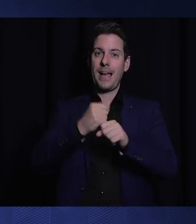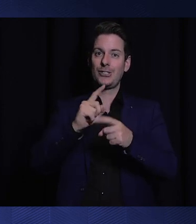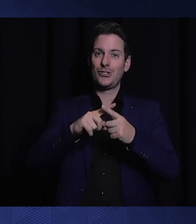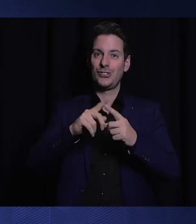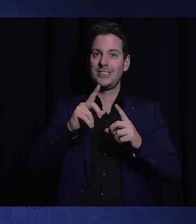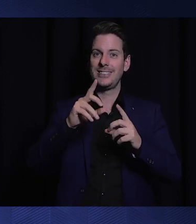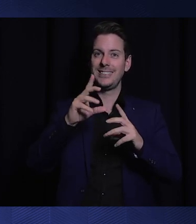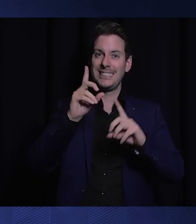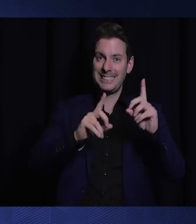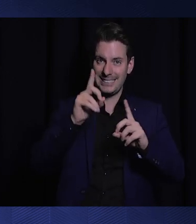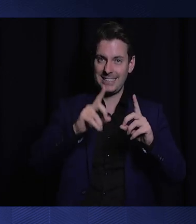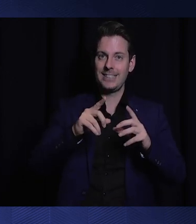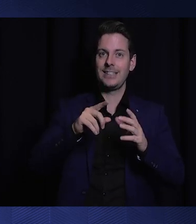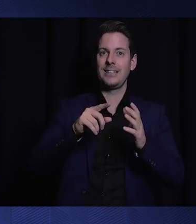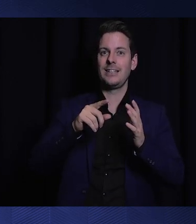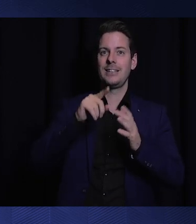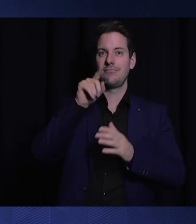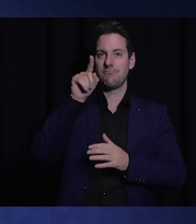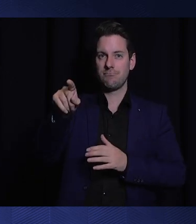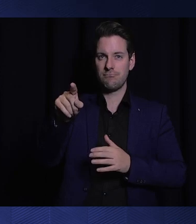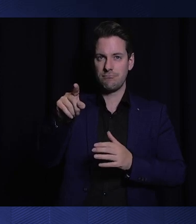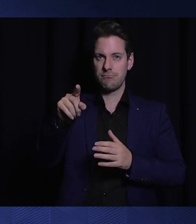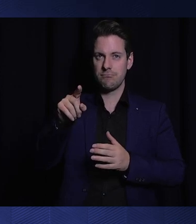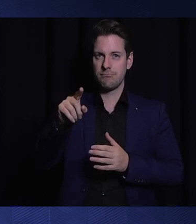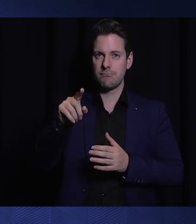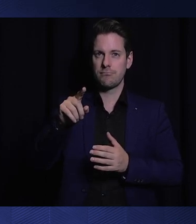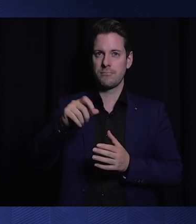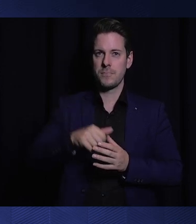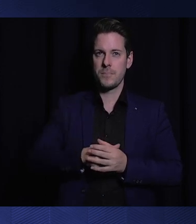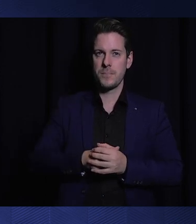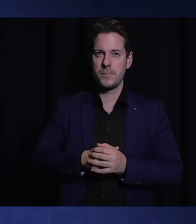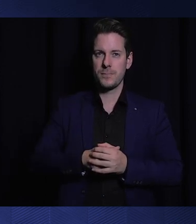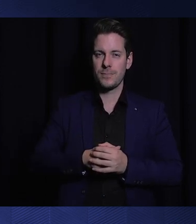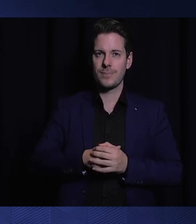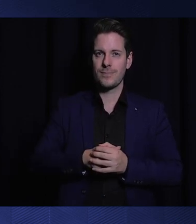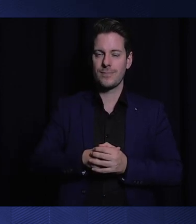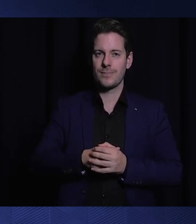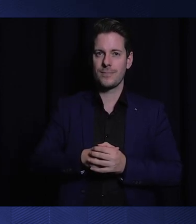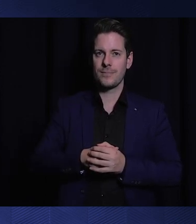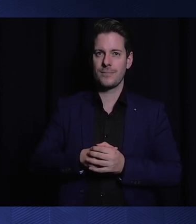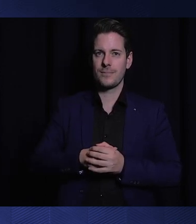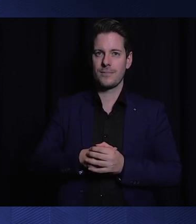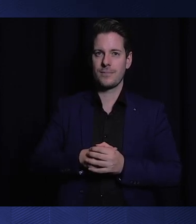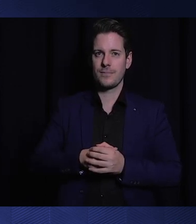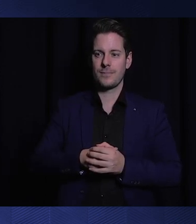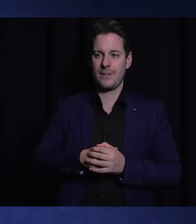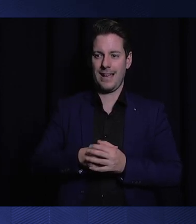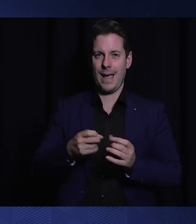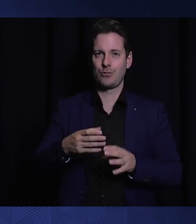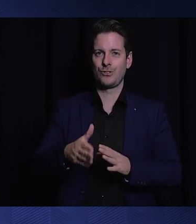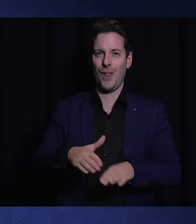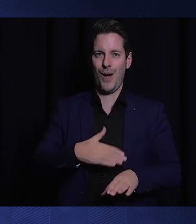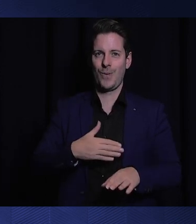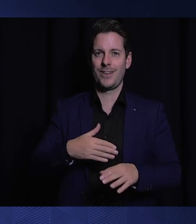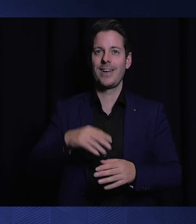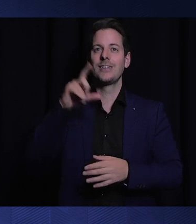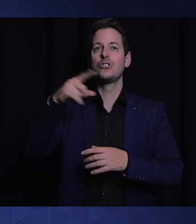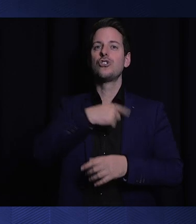I'll talk about 3 parts. First of all, I'd like to introduce some